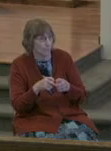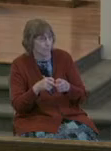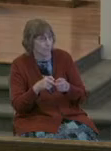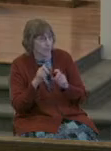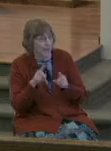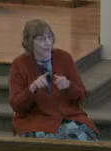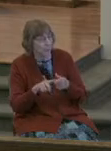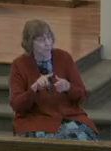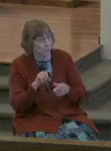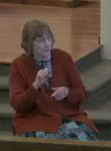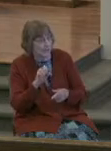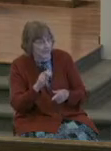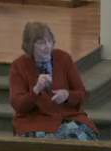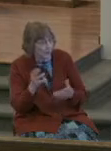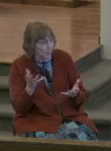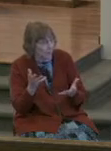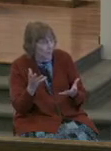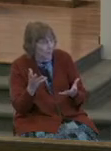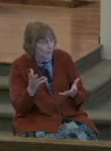to sin?